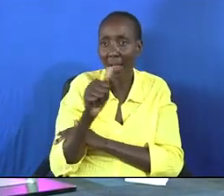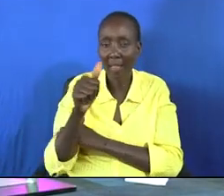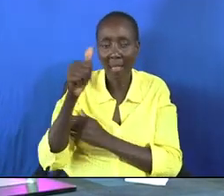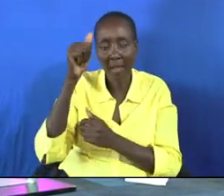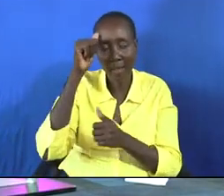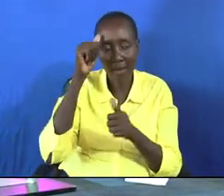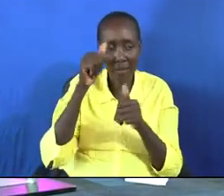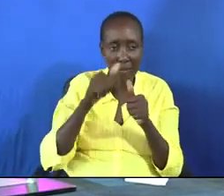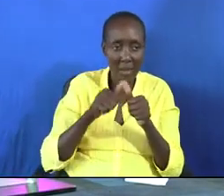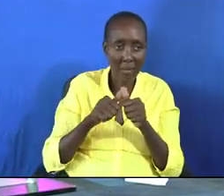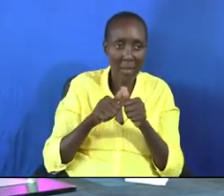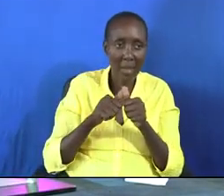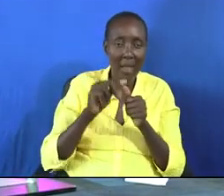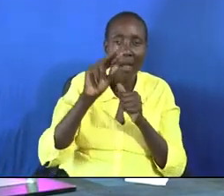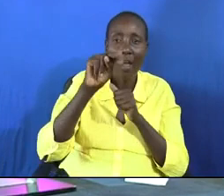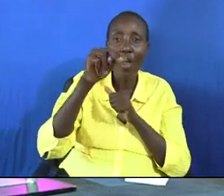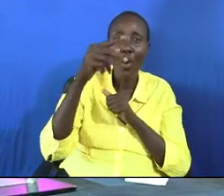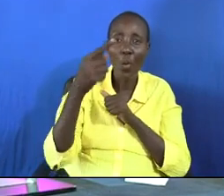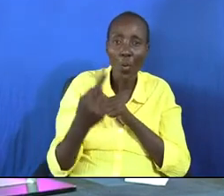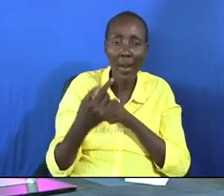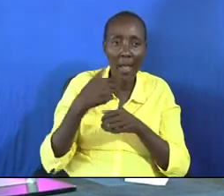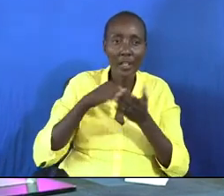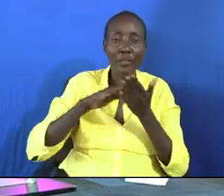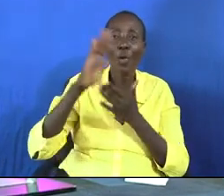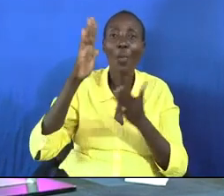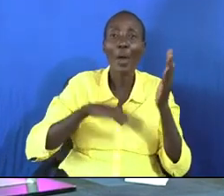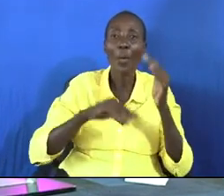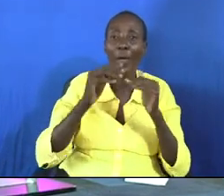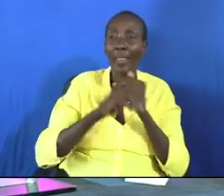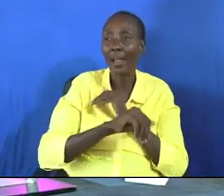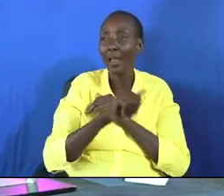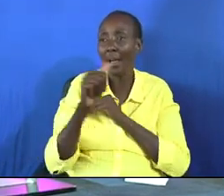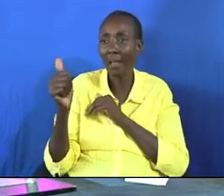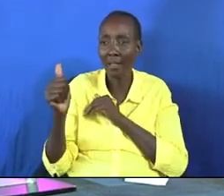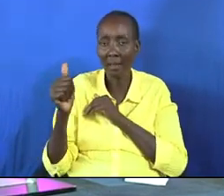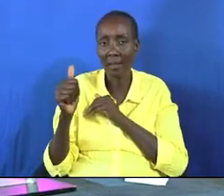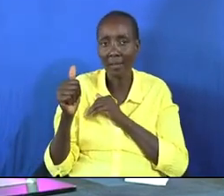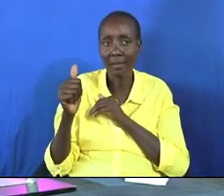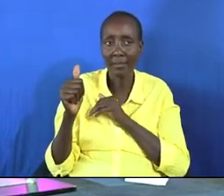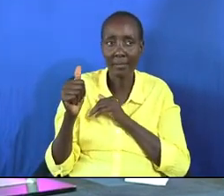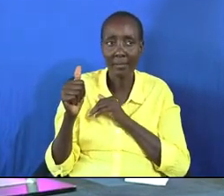remember, nobody has more power than anybody else.